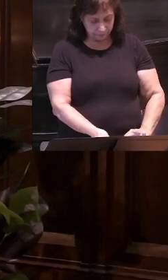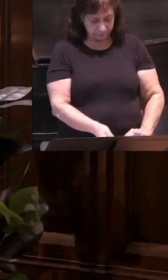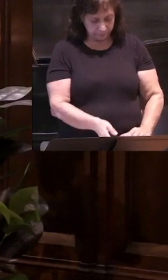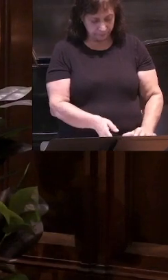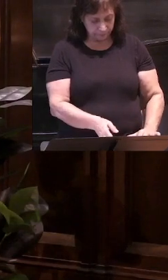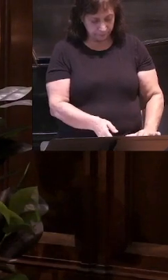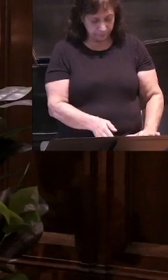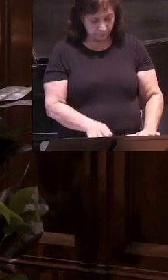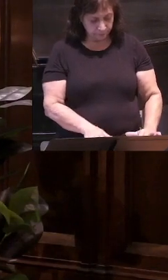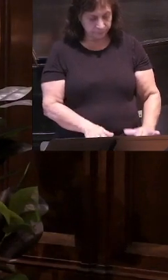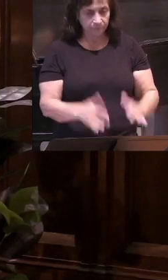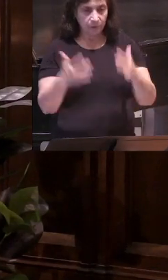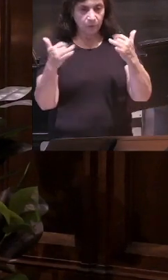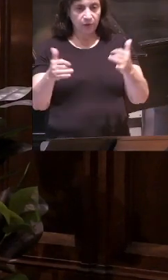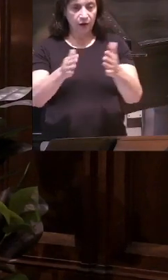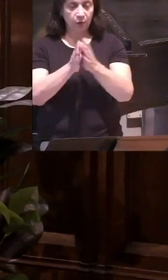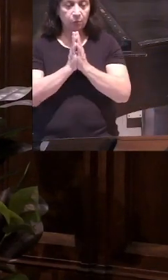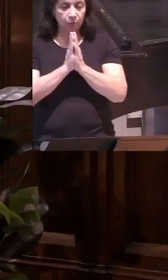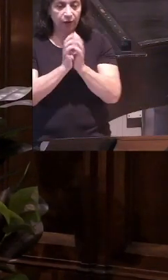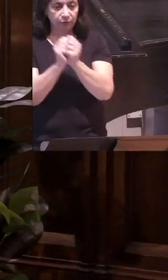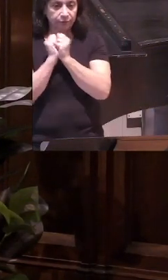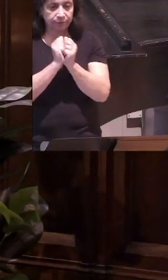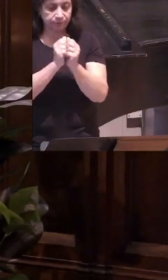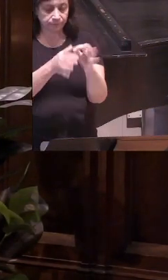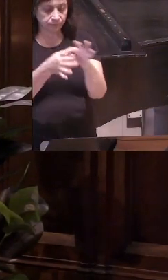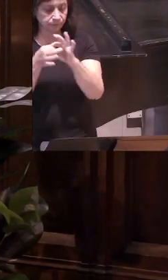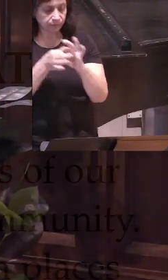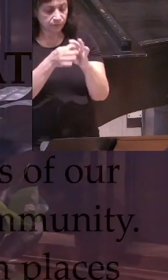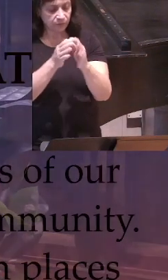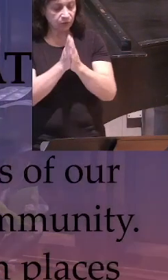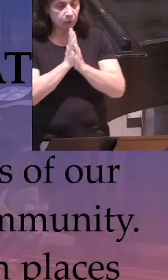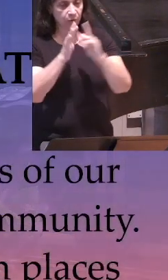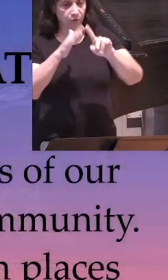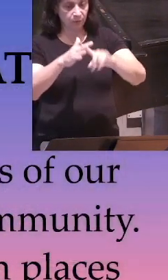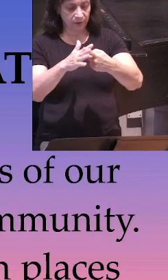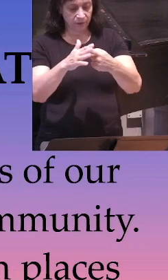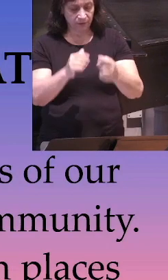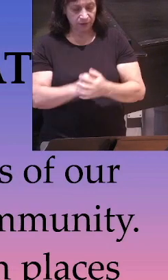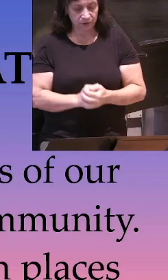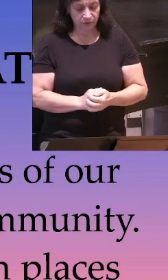Let us now pray together our unison prayer of invocation.